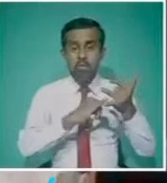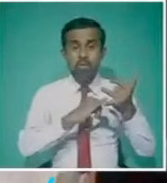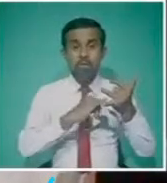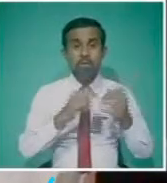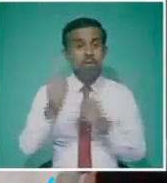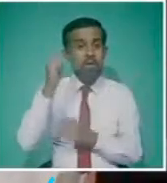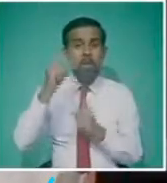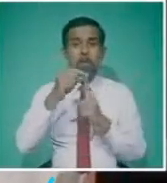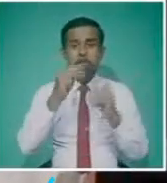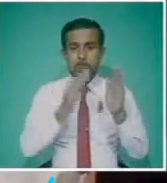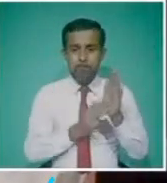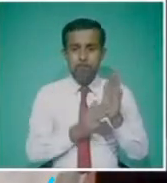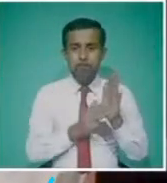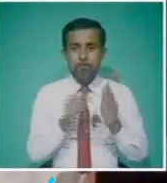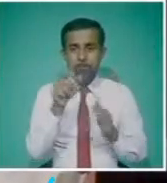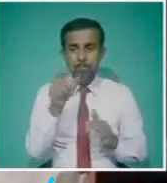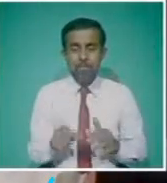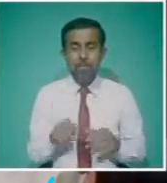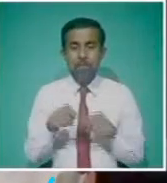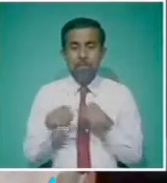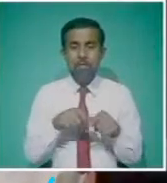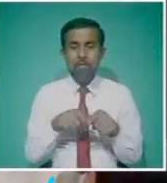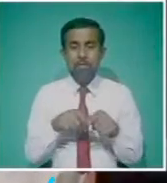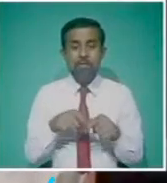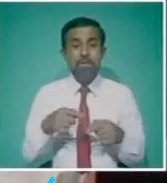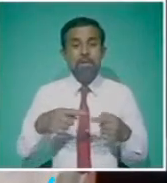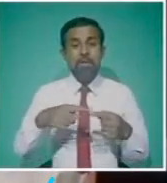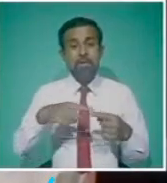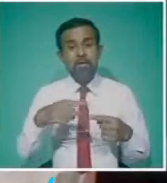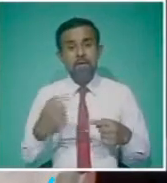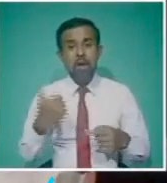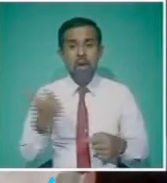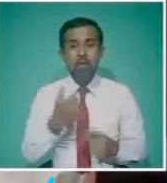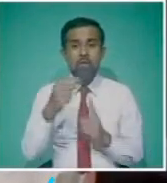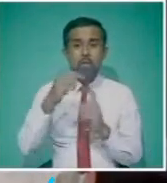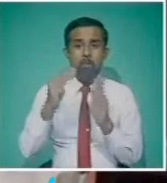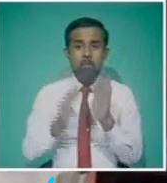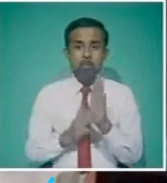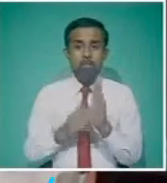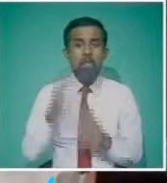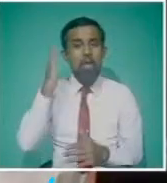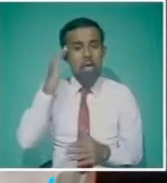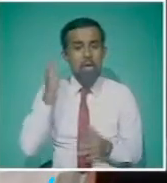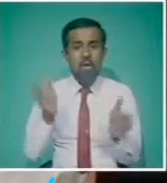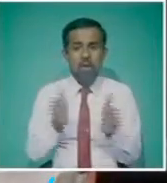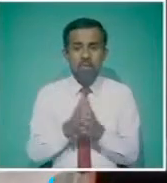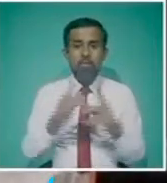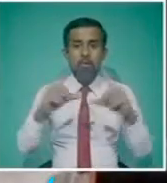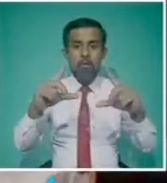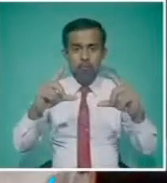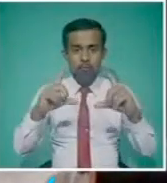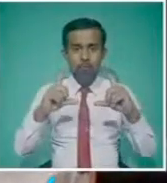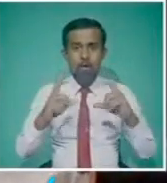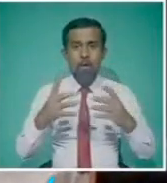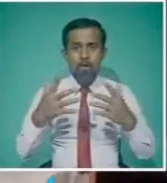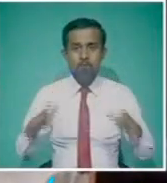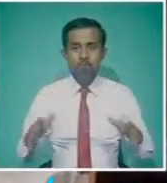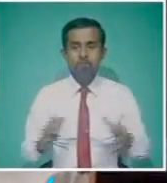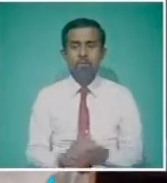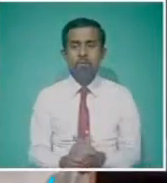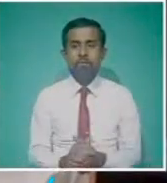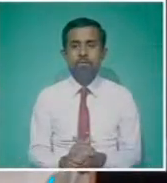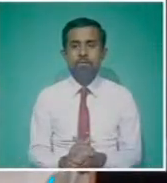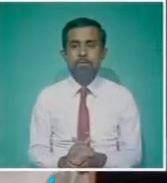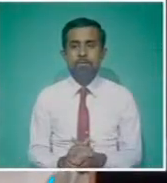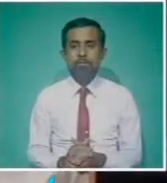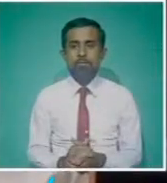been exhausted, so that was nothing special. And then we heard of her passing away. The ceremonies are all